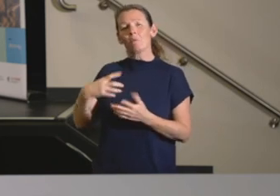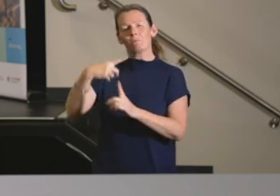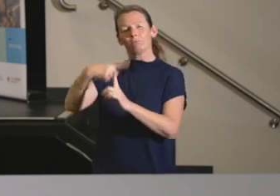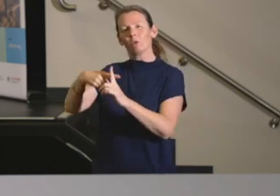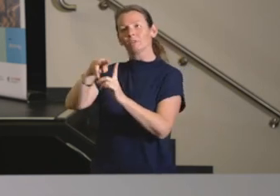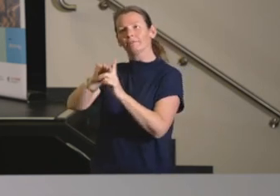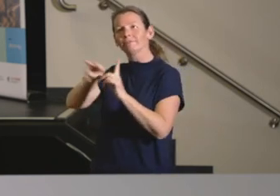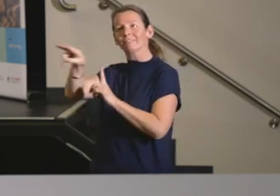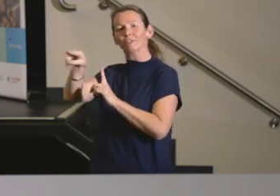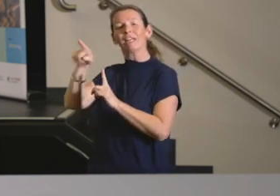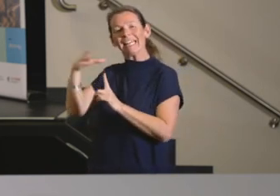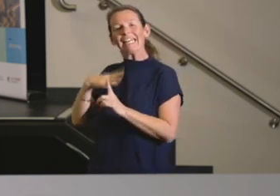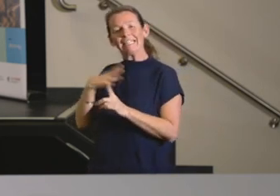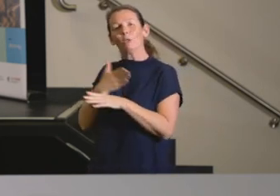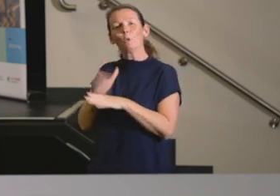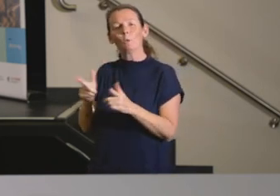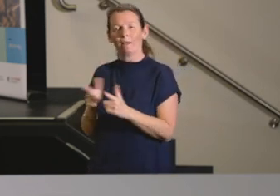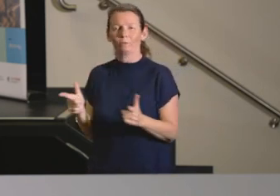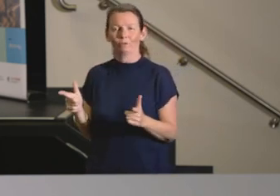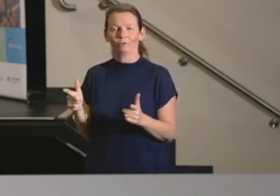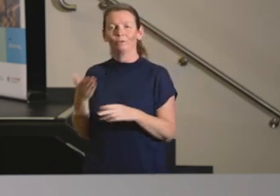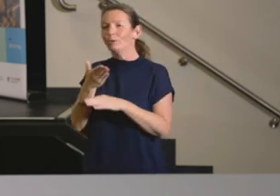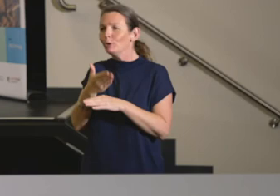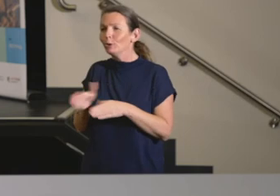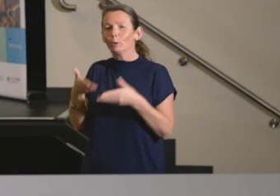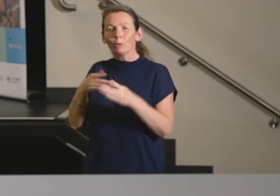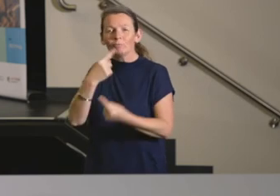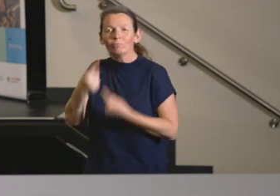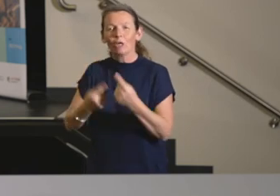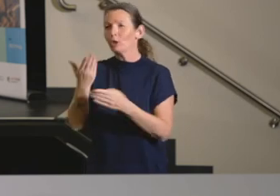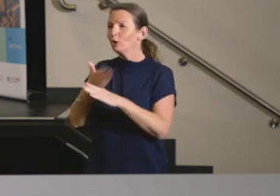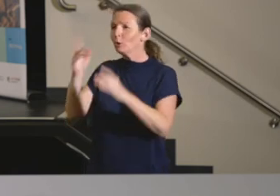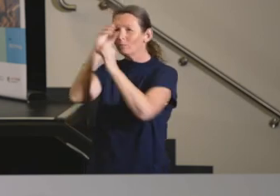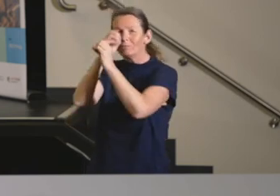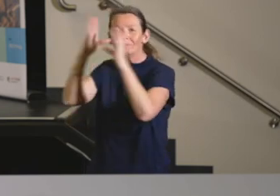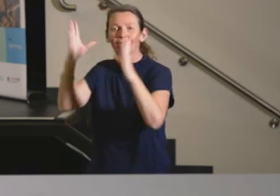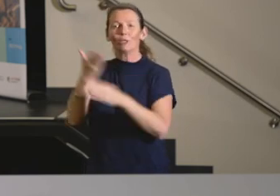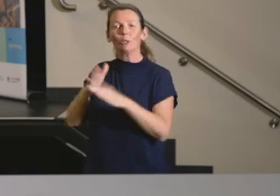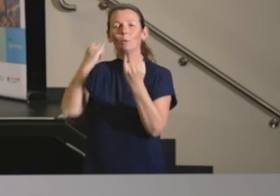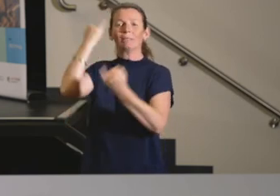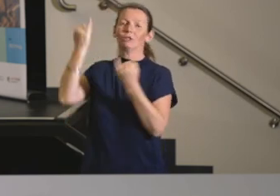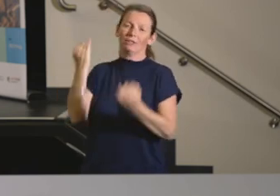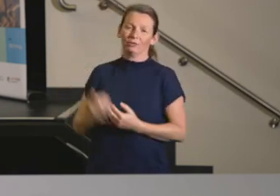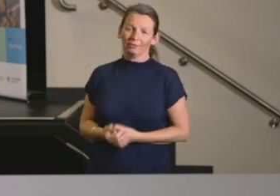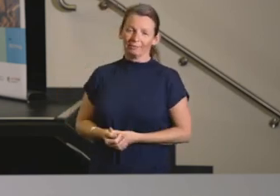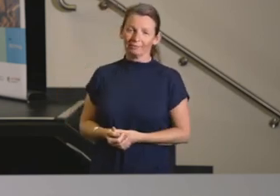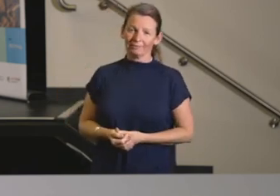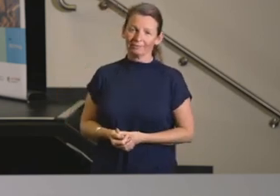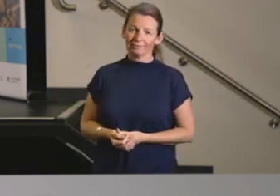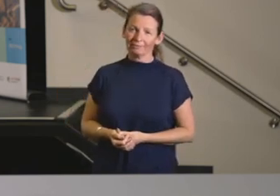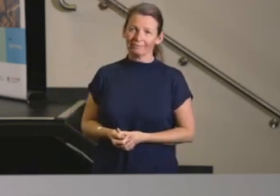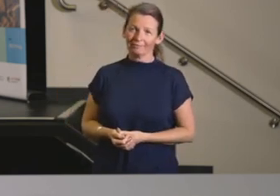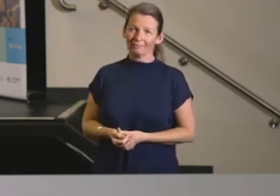about also constructing new language, new imagery, new imagination. What has